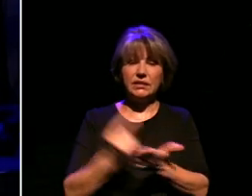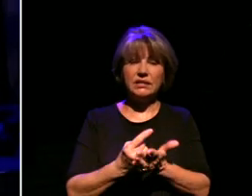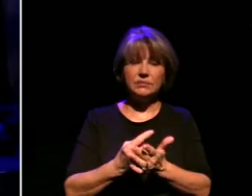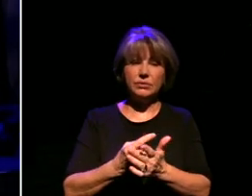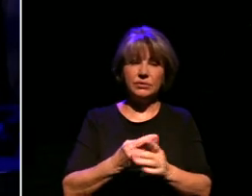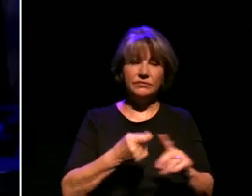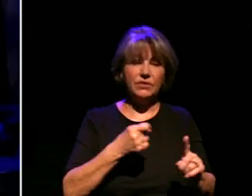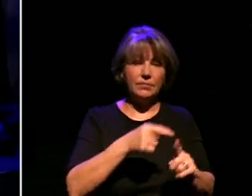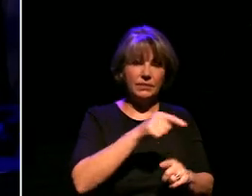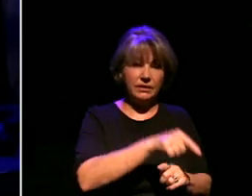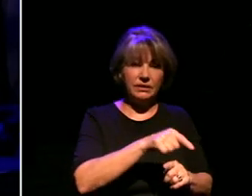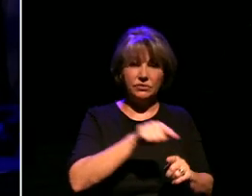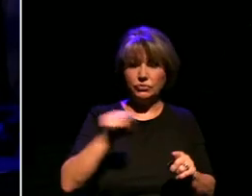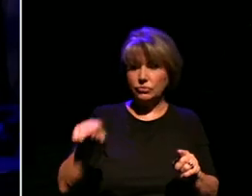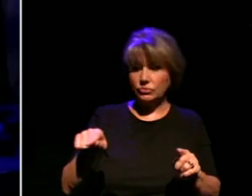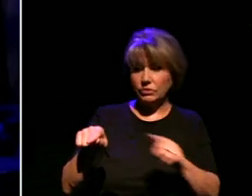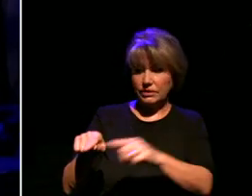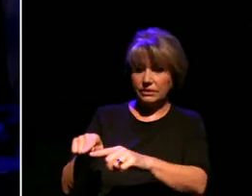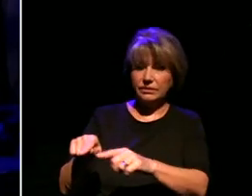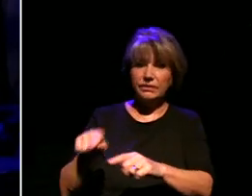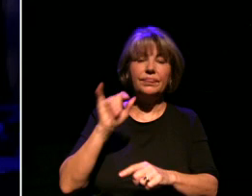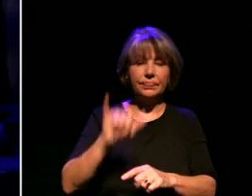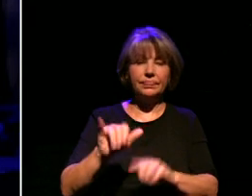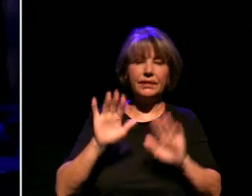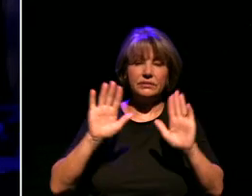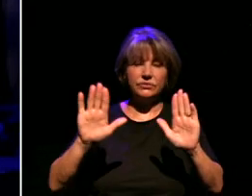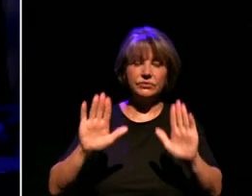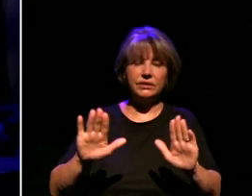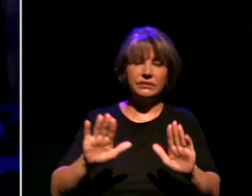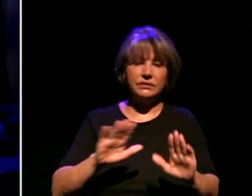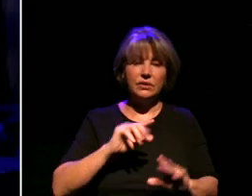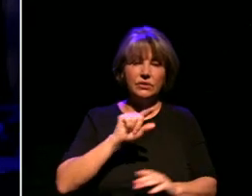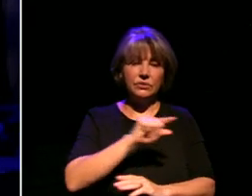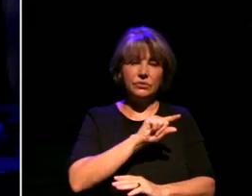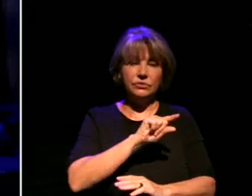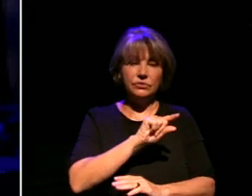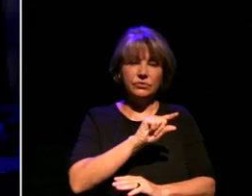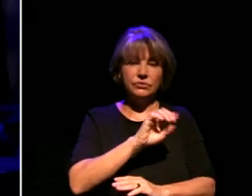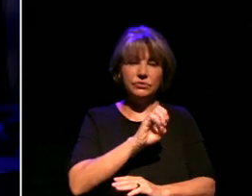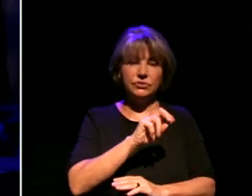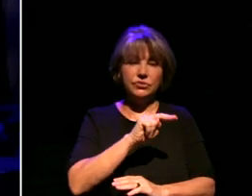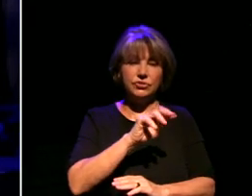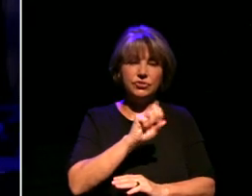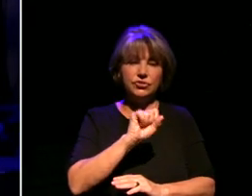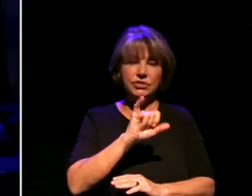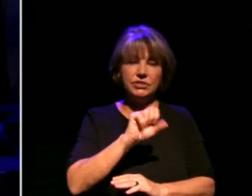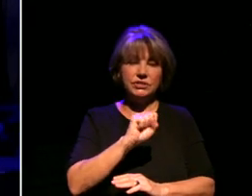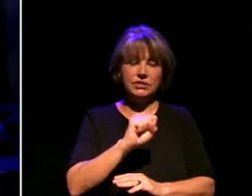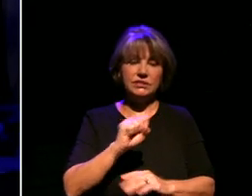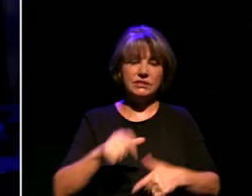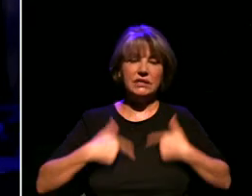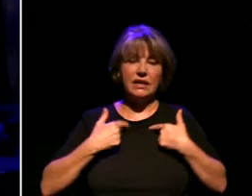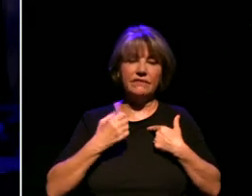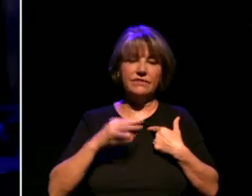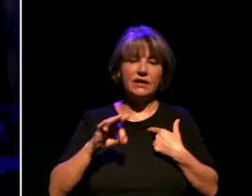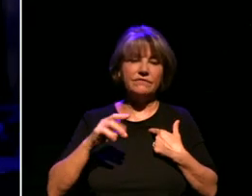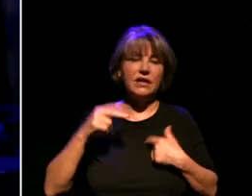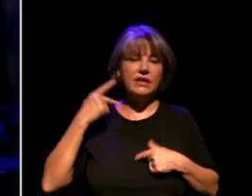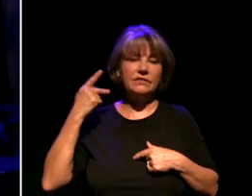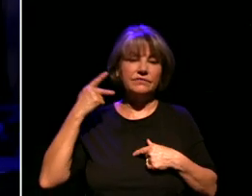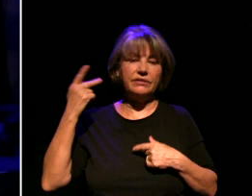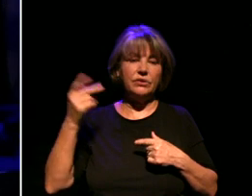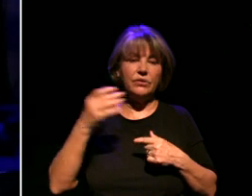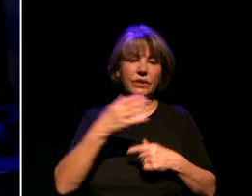And Genesis chapter 41 is that personal story of the life of Pharaoh and Joseph and the plan that God brought into